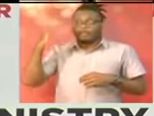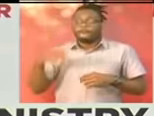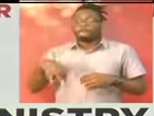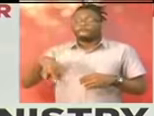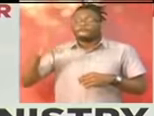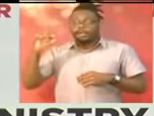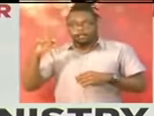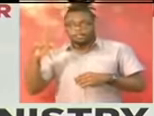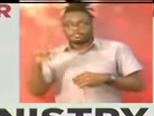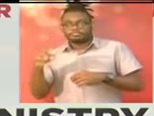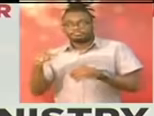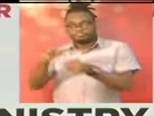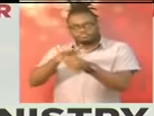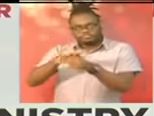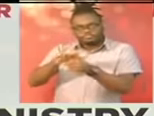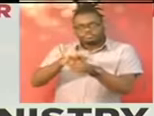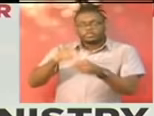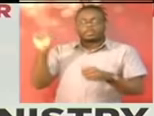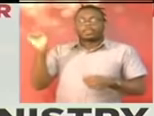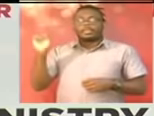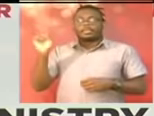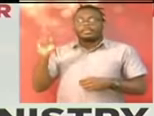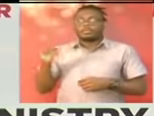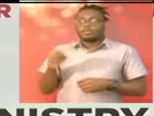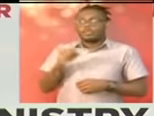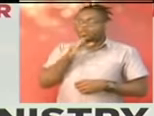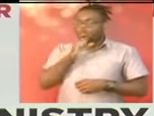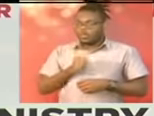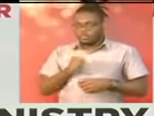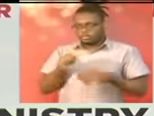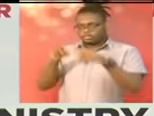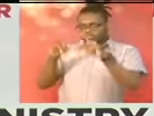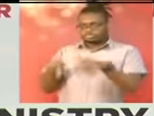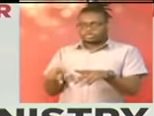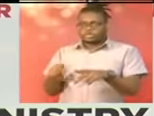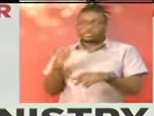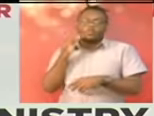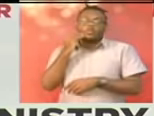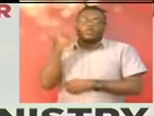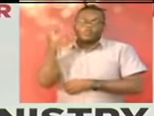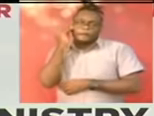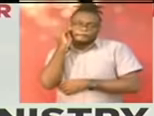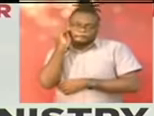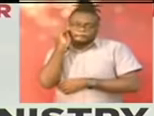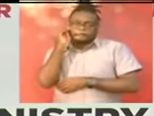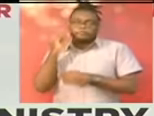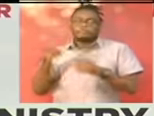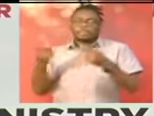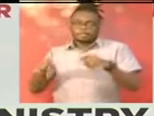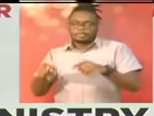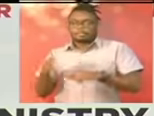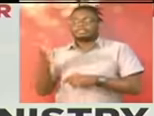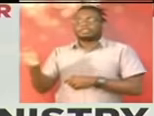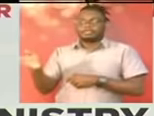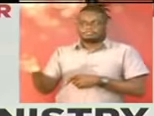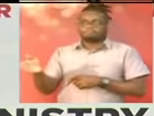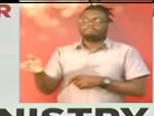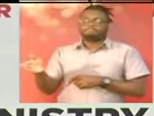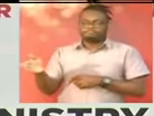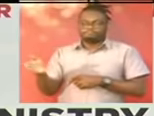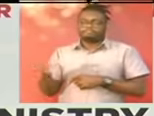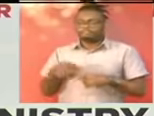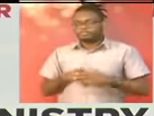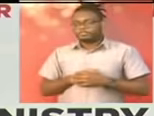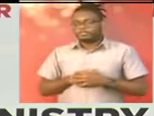in some of the elder care facilities, which is why we took the opportunity after making that point to make the point of the